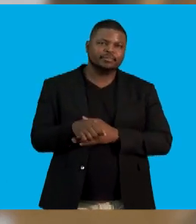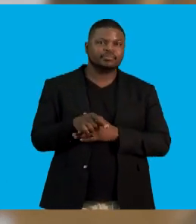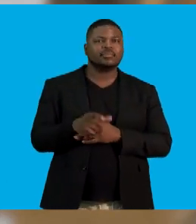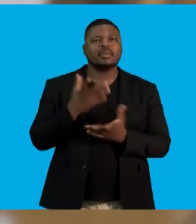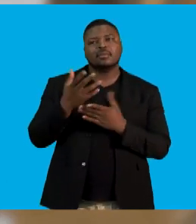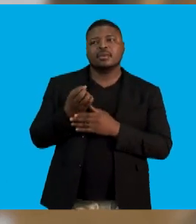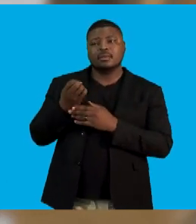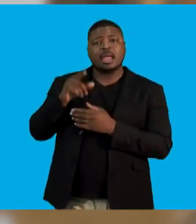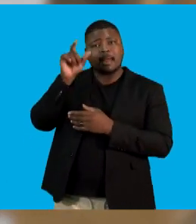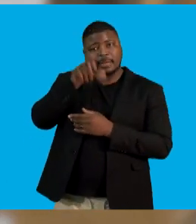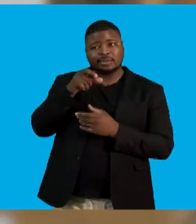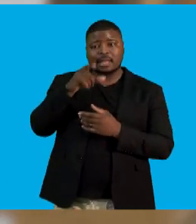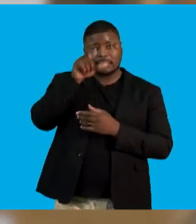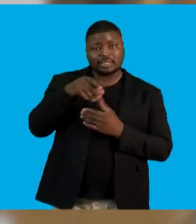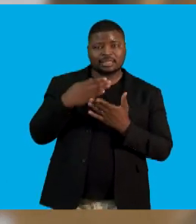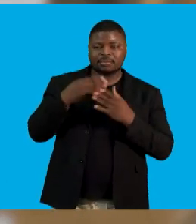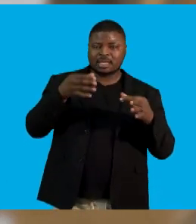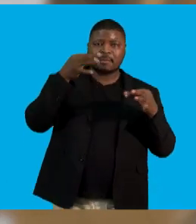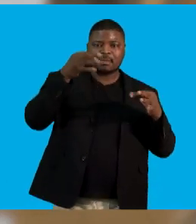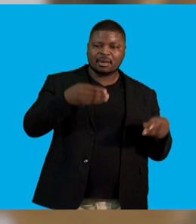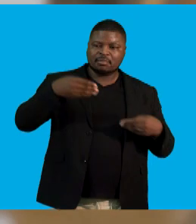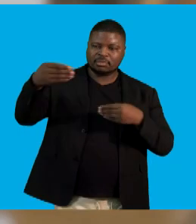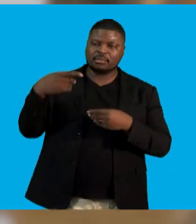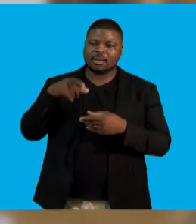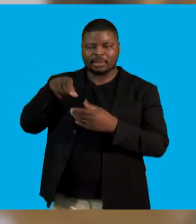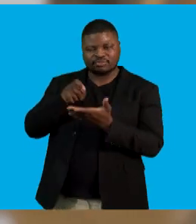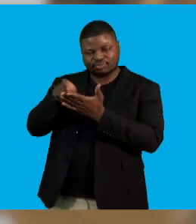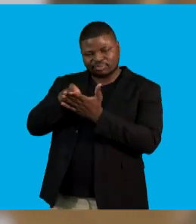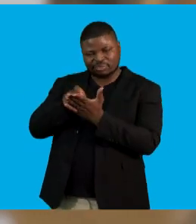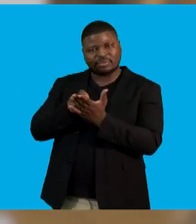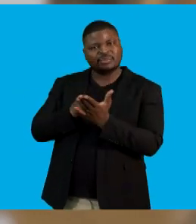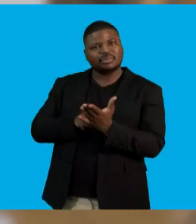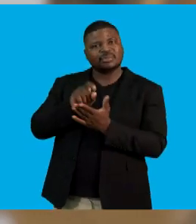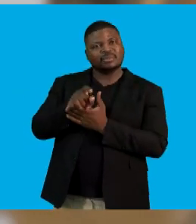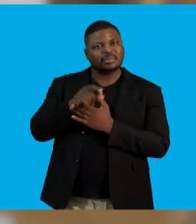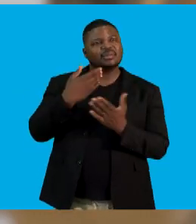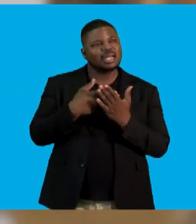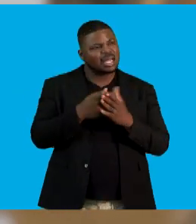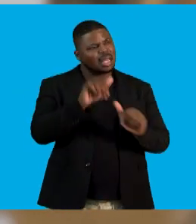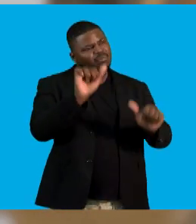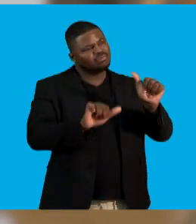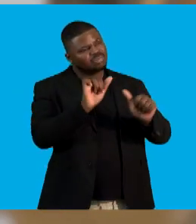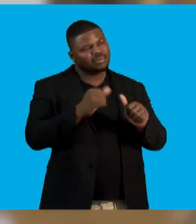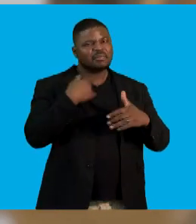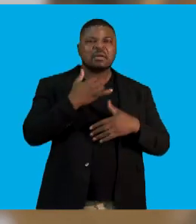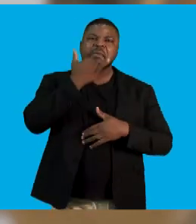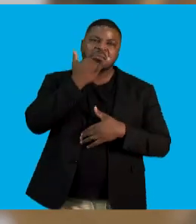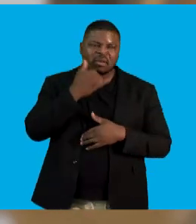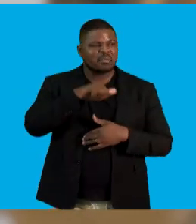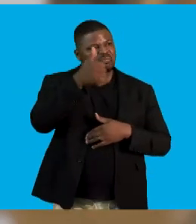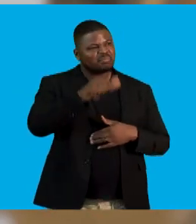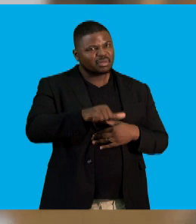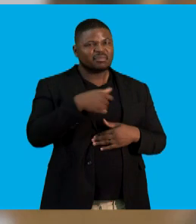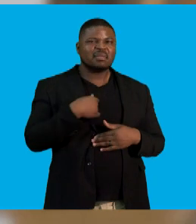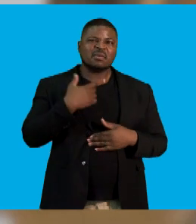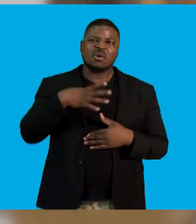person a piece of paper. Let's see if you guys can fill out this for us, please. Rate our service. Are you happy with our products? Is